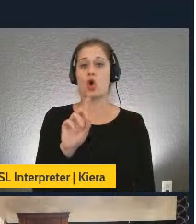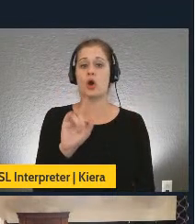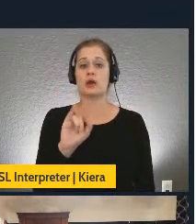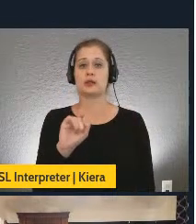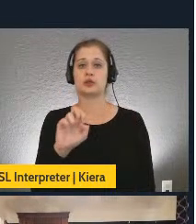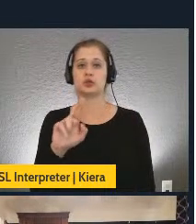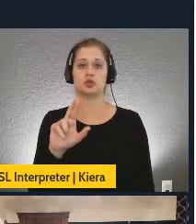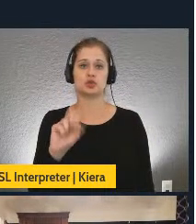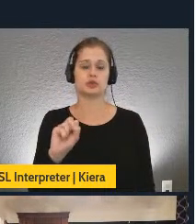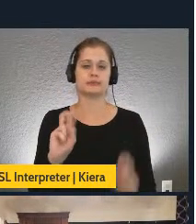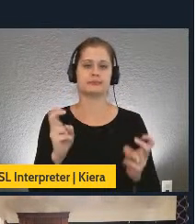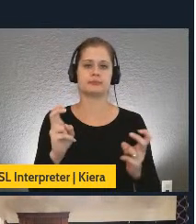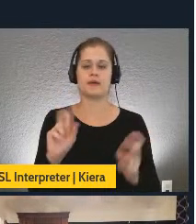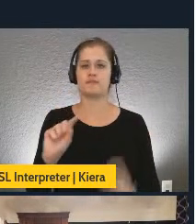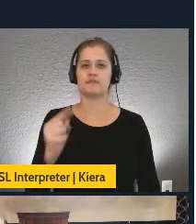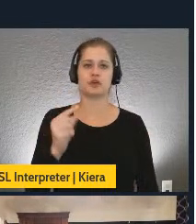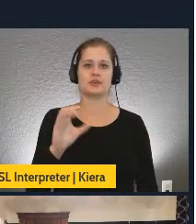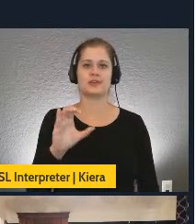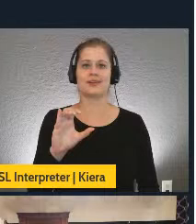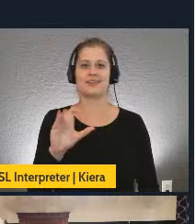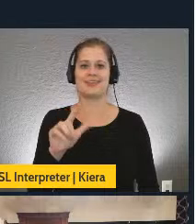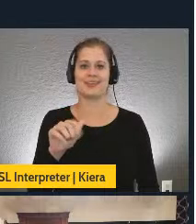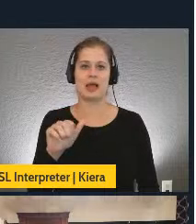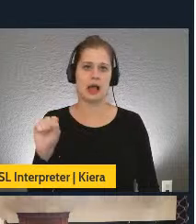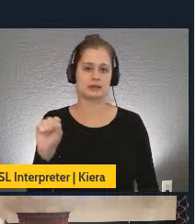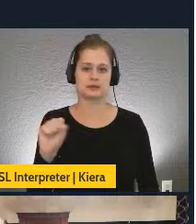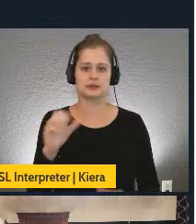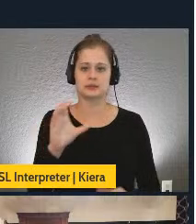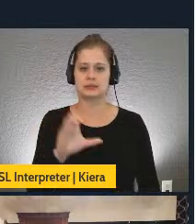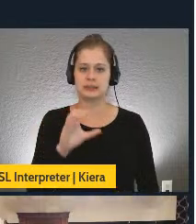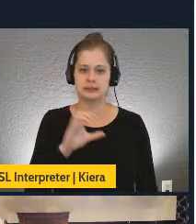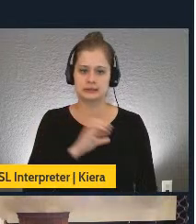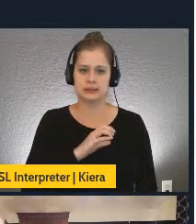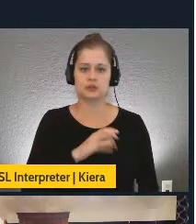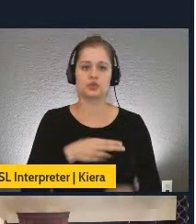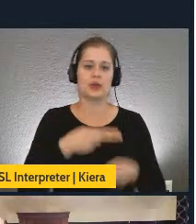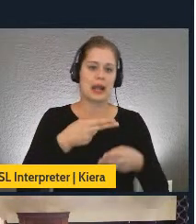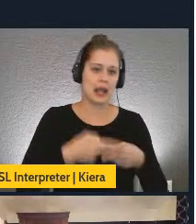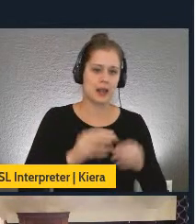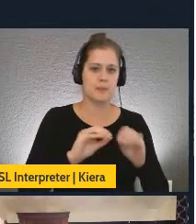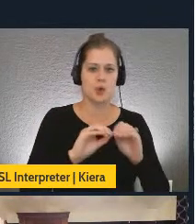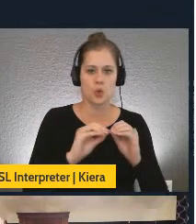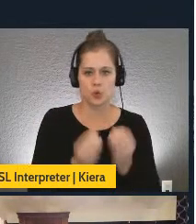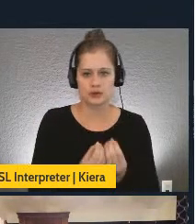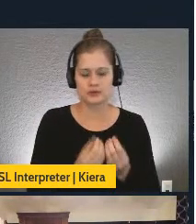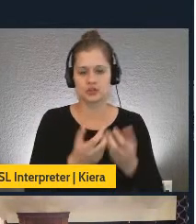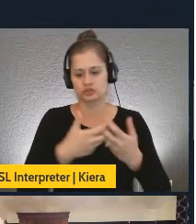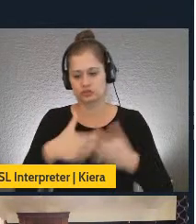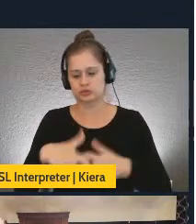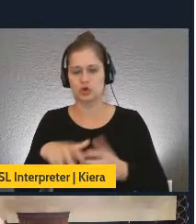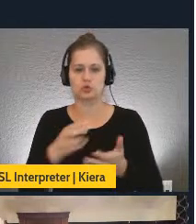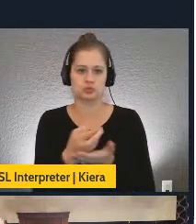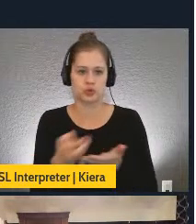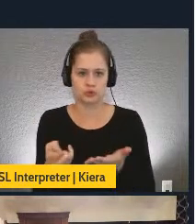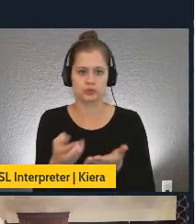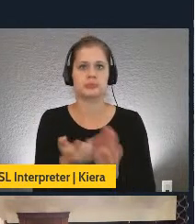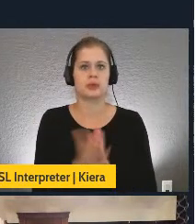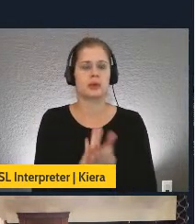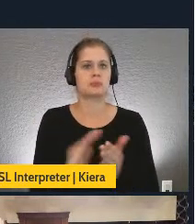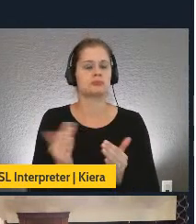So naming, organization of resources, documentation, all of that became extremely